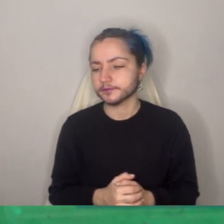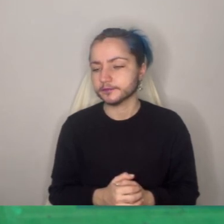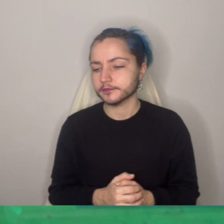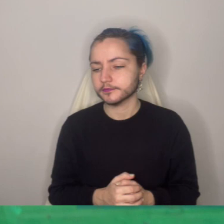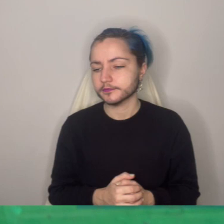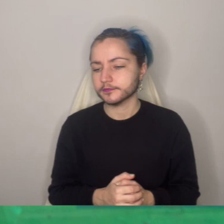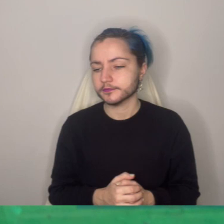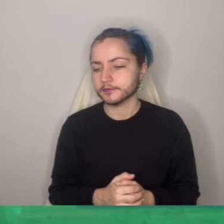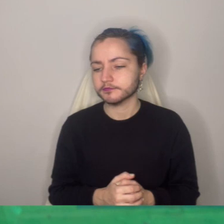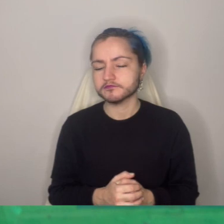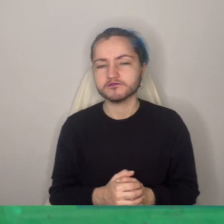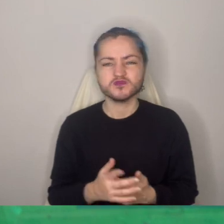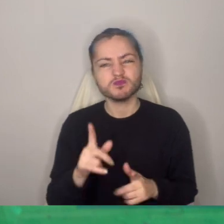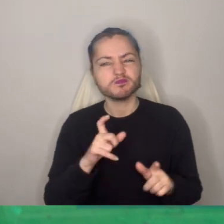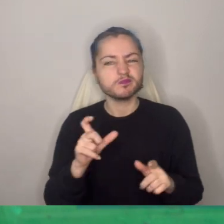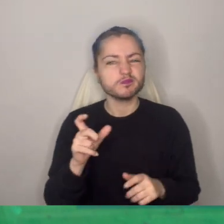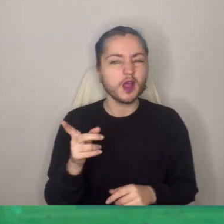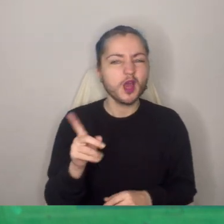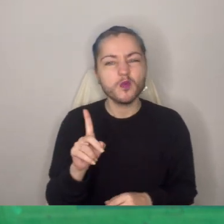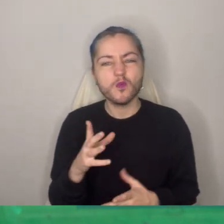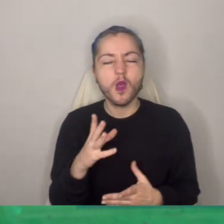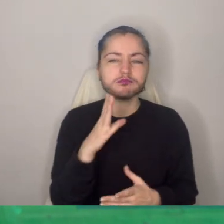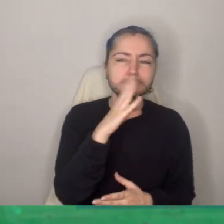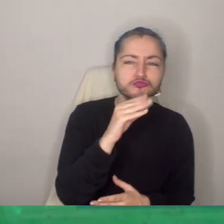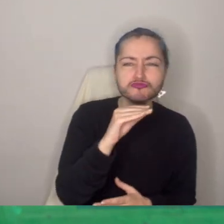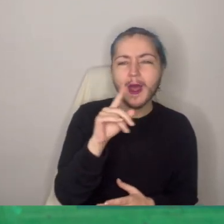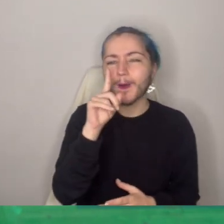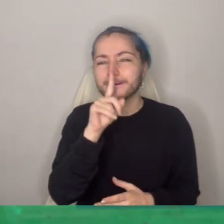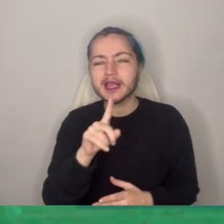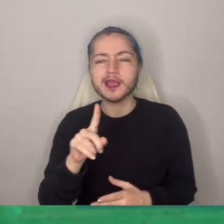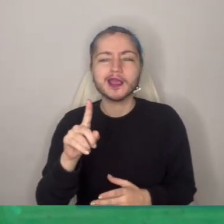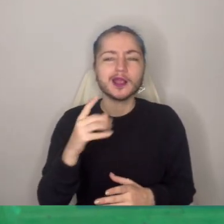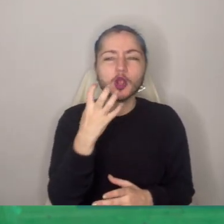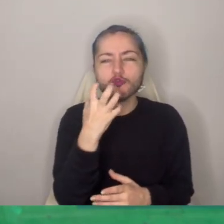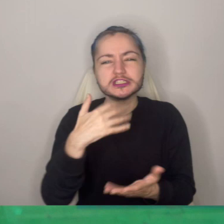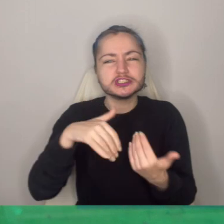It's kind of going to be a browny, pinky, orange kind of colour.